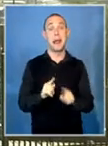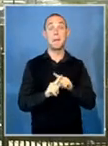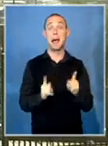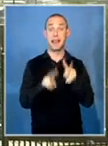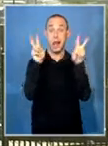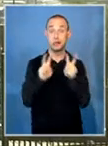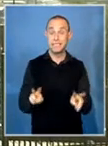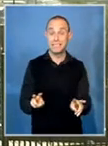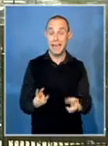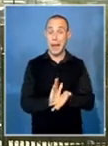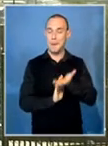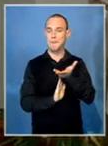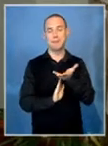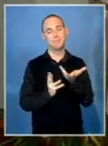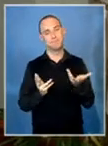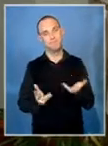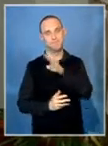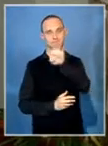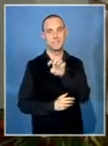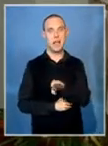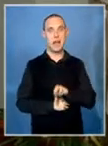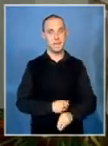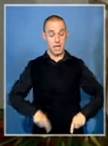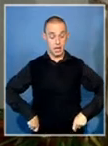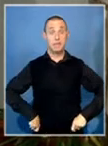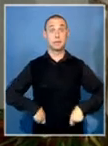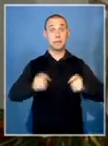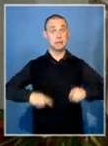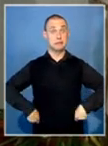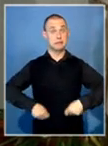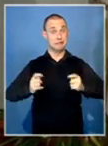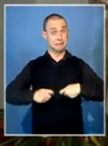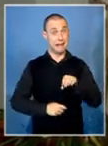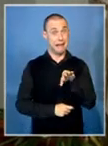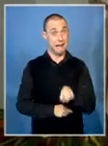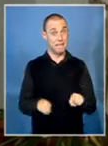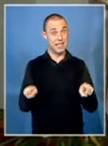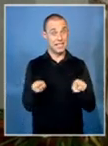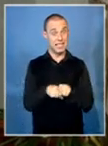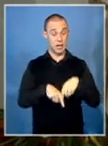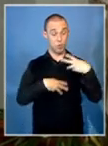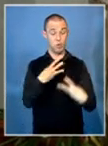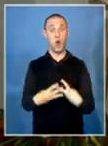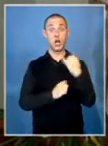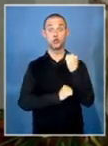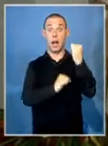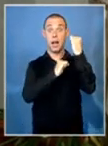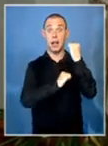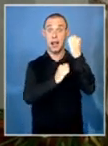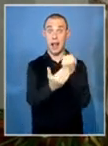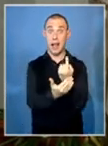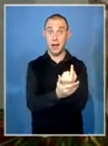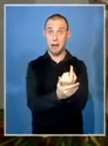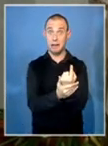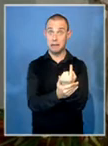ahead. We're still going to see a lot of pressure on spending, and should the current labor unrest go on and wages